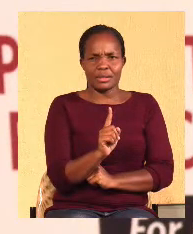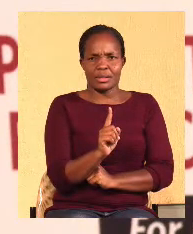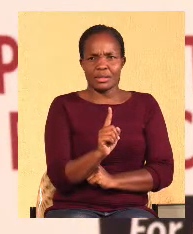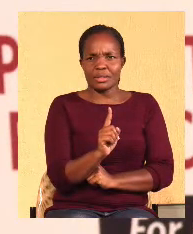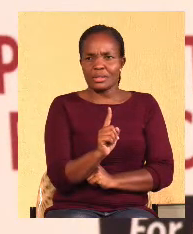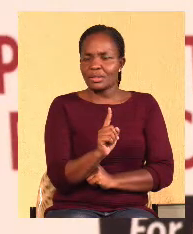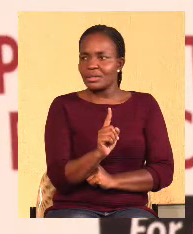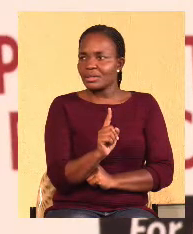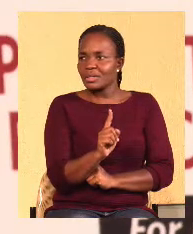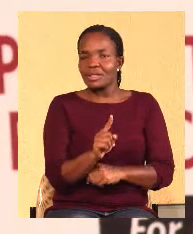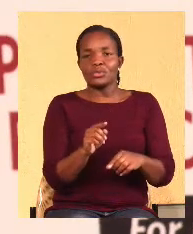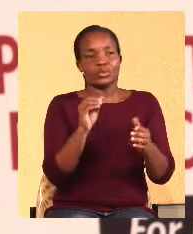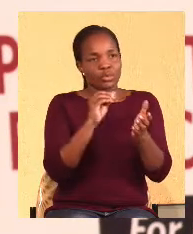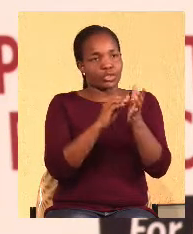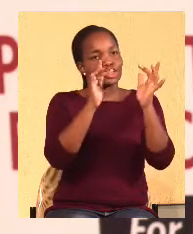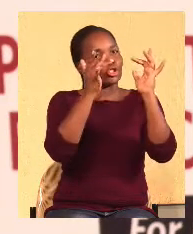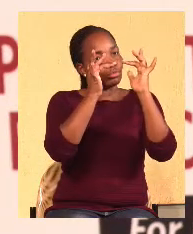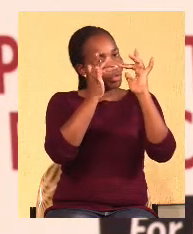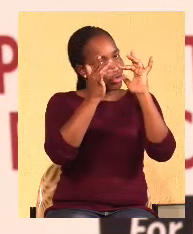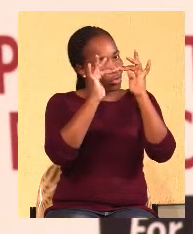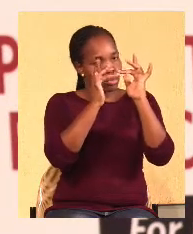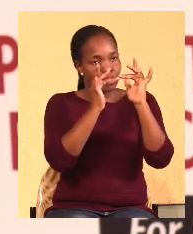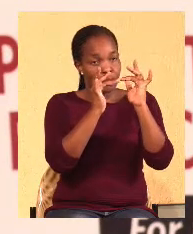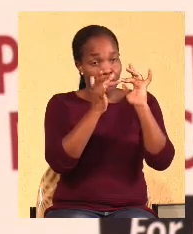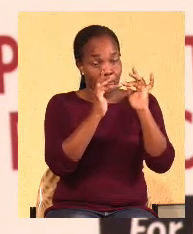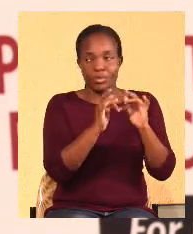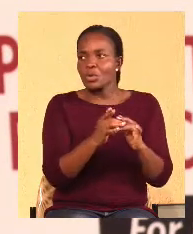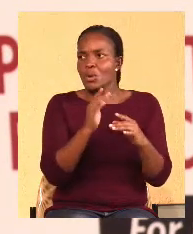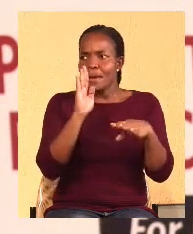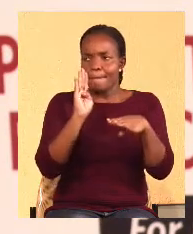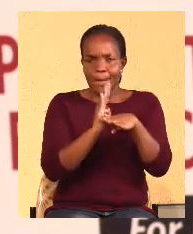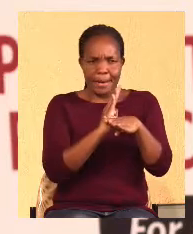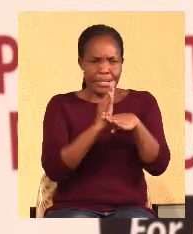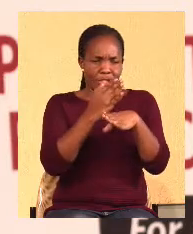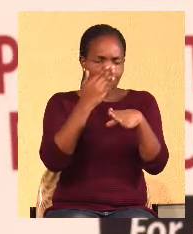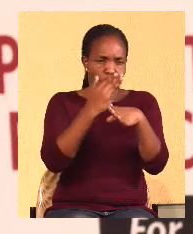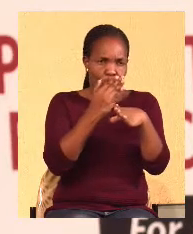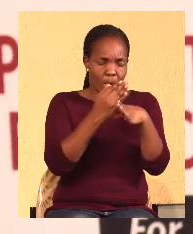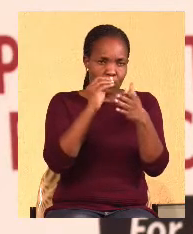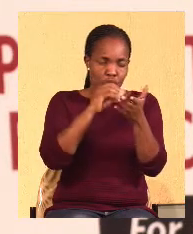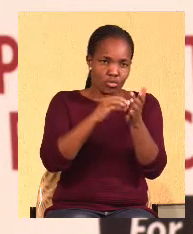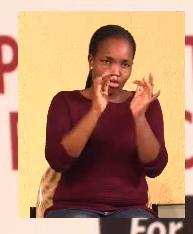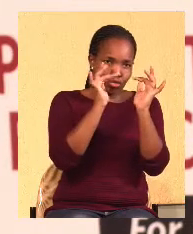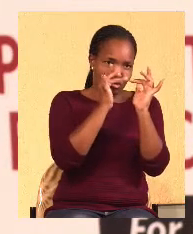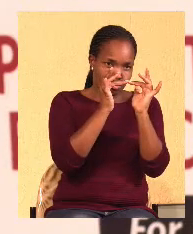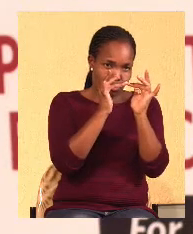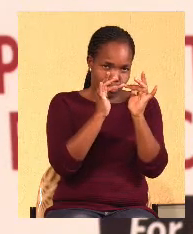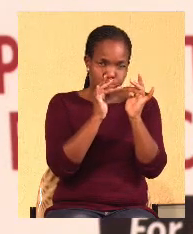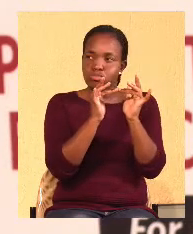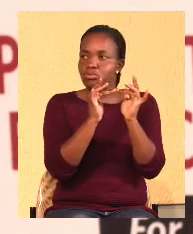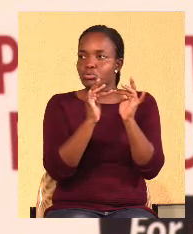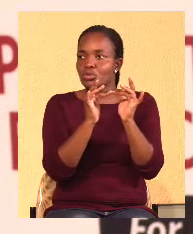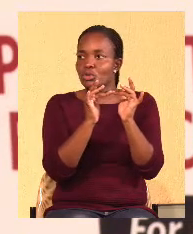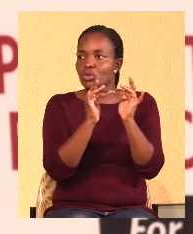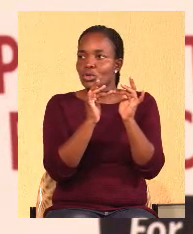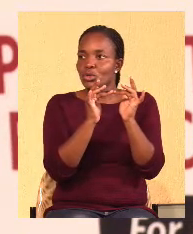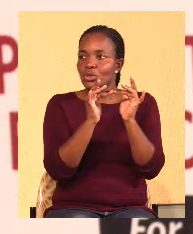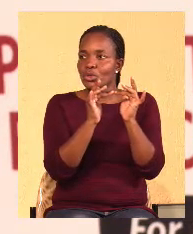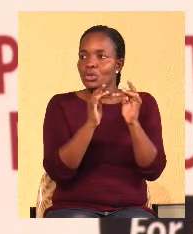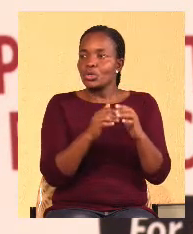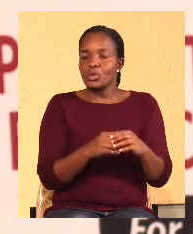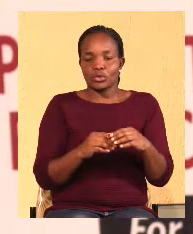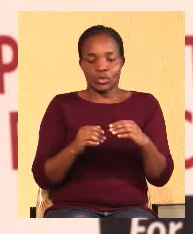making it electronically. We are working on an electronic version dashboard of this CTREP with just a